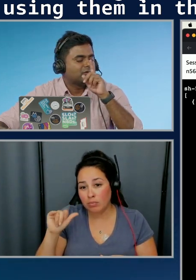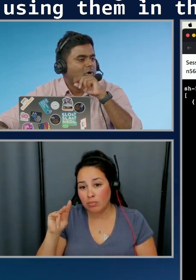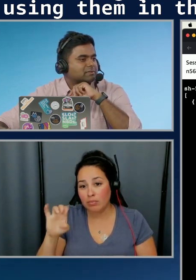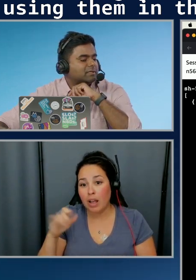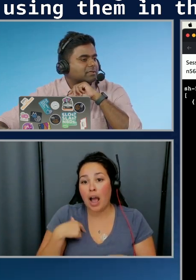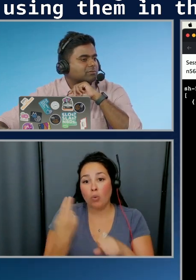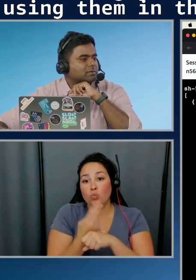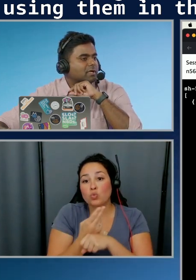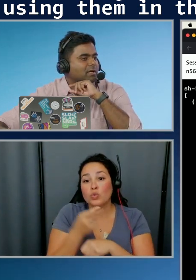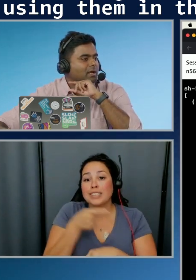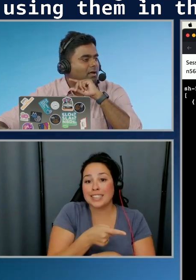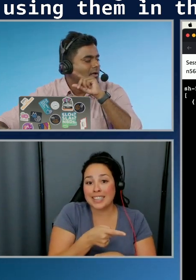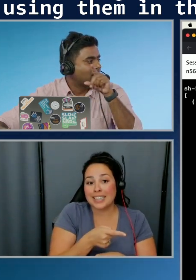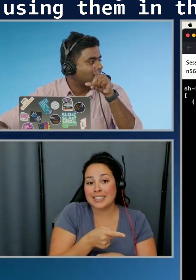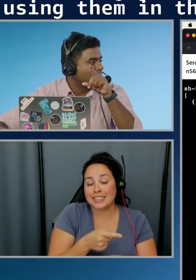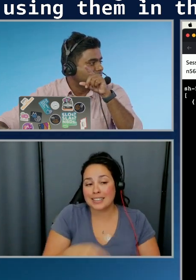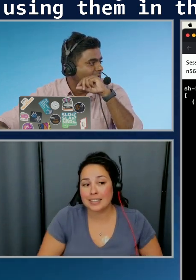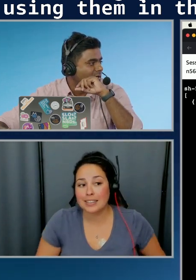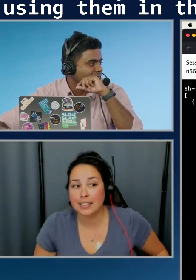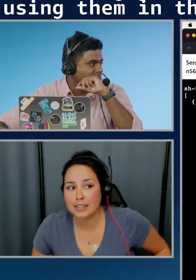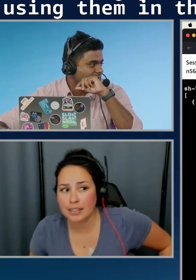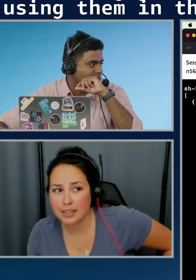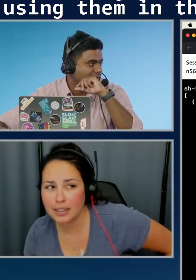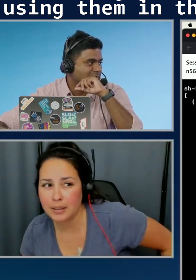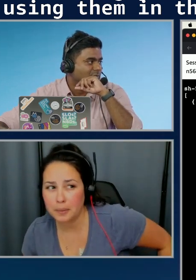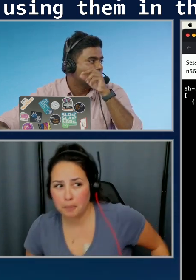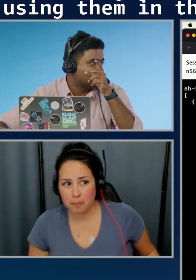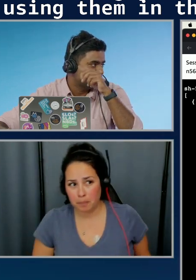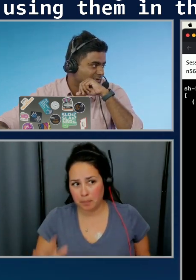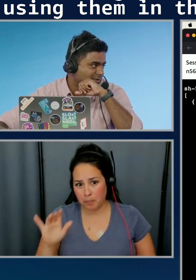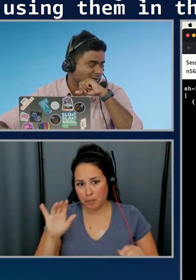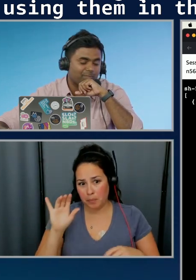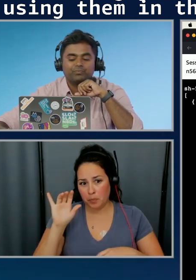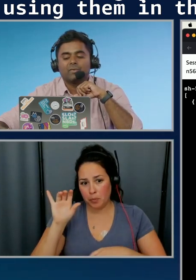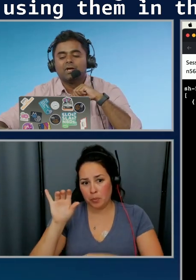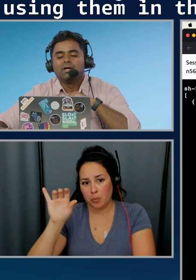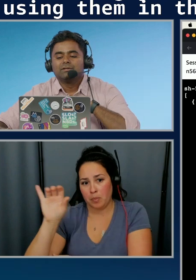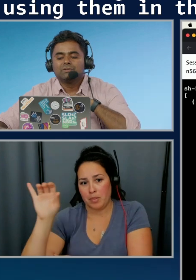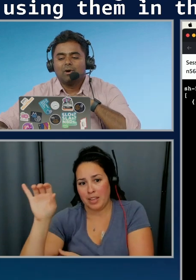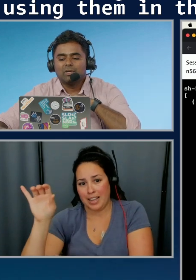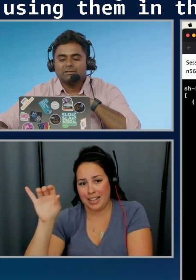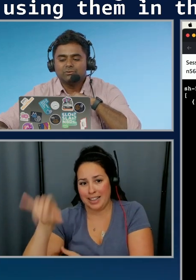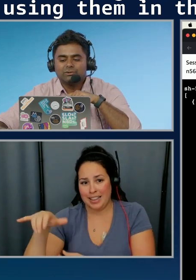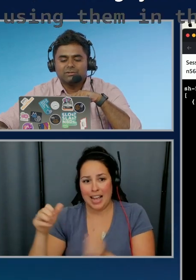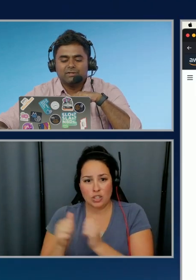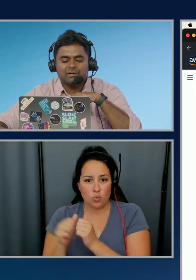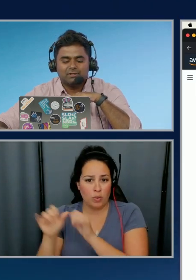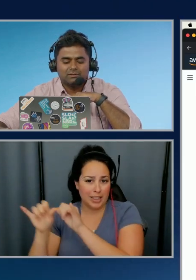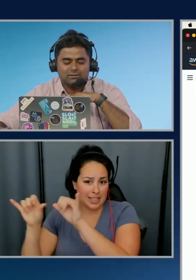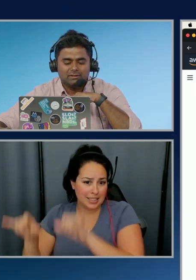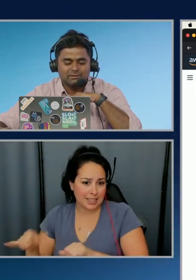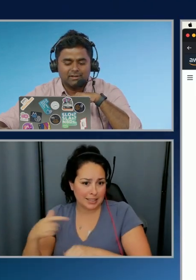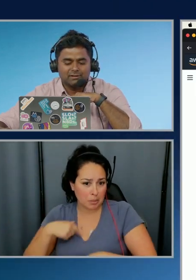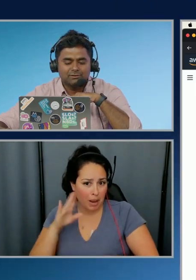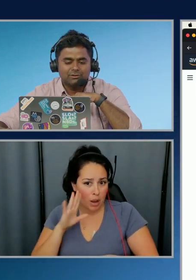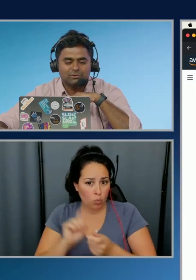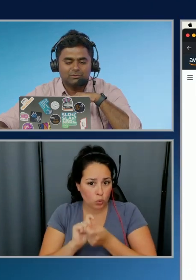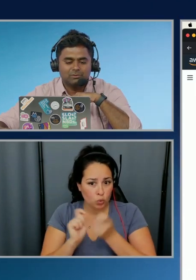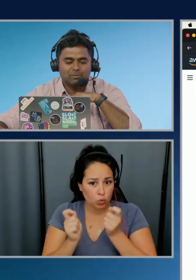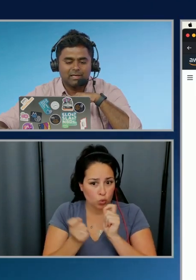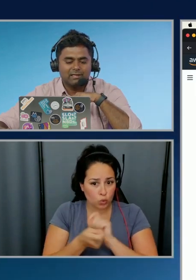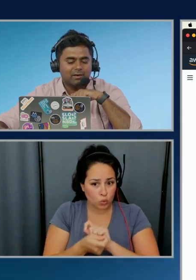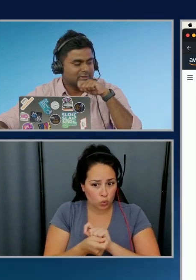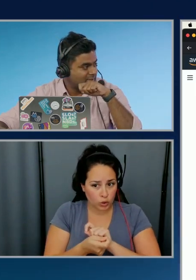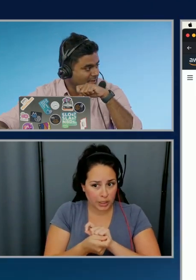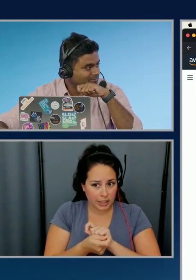the out-of-the-box integration with AWS KMS system, key management system. Oh, interesting. So I'm going to switch here in a second